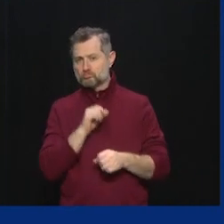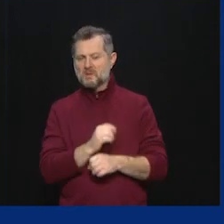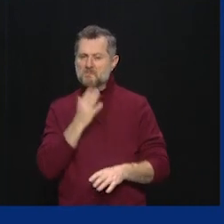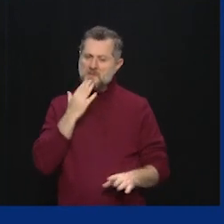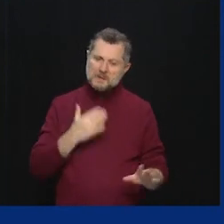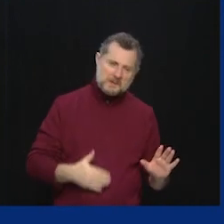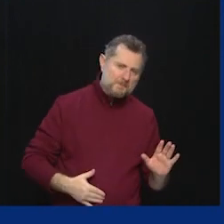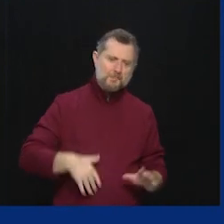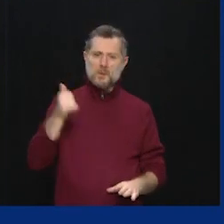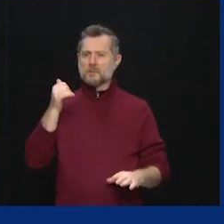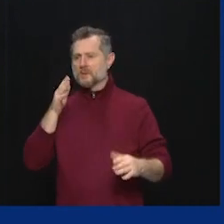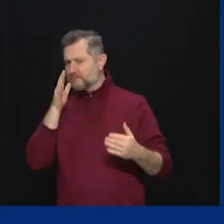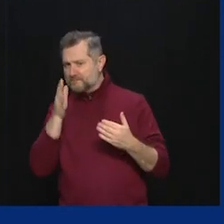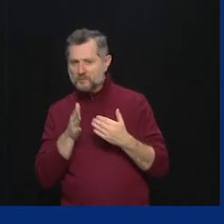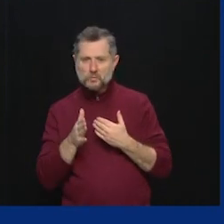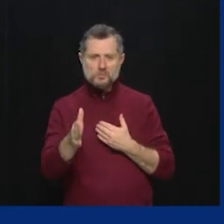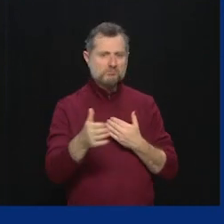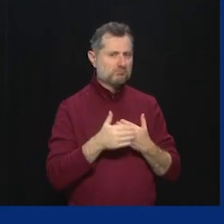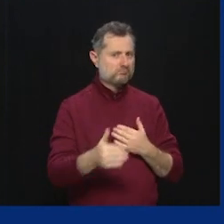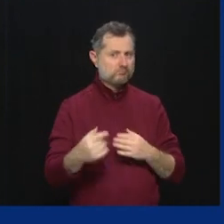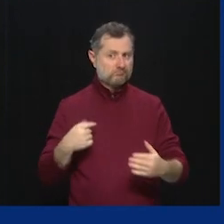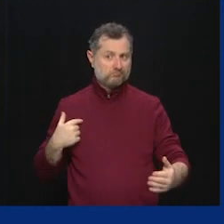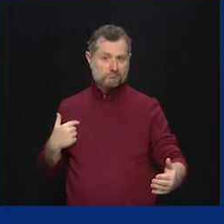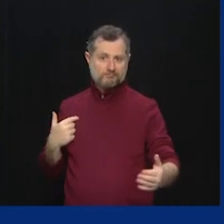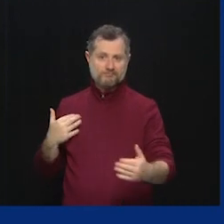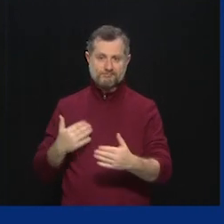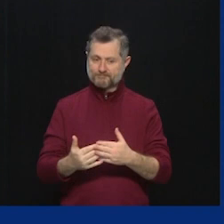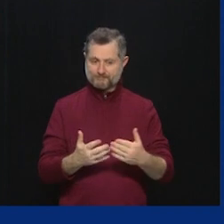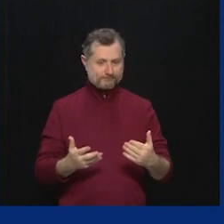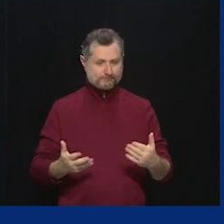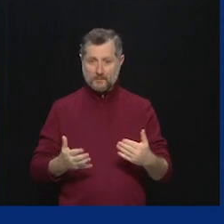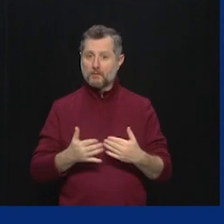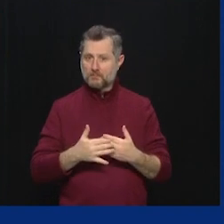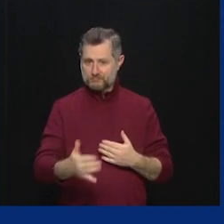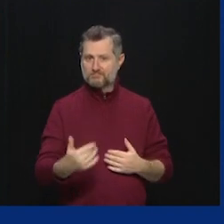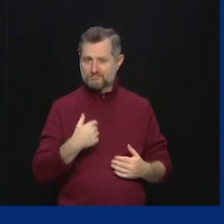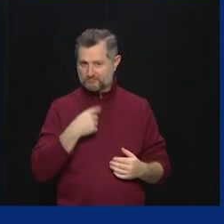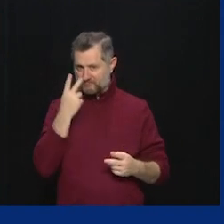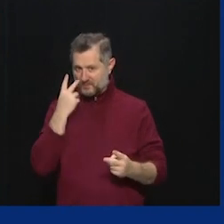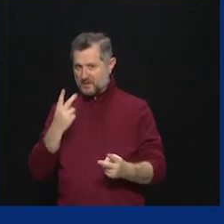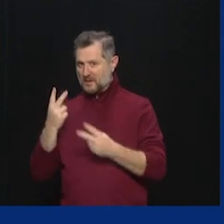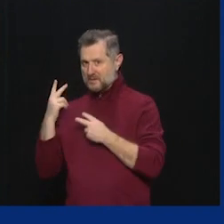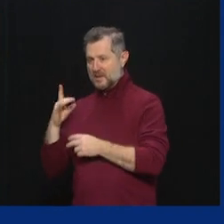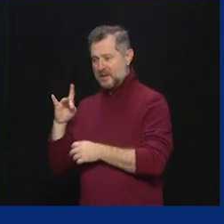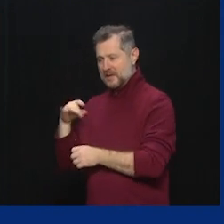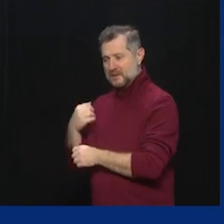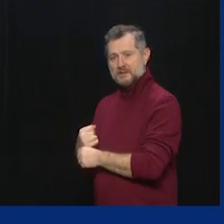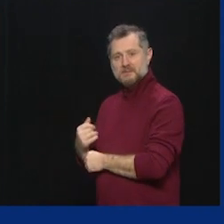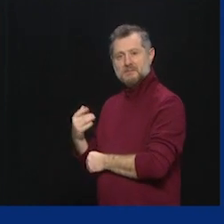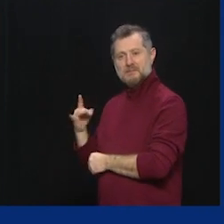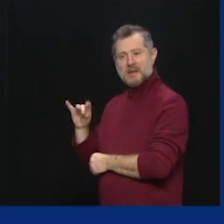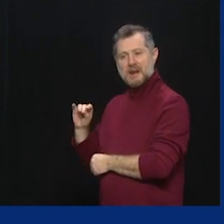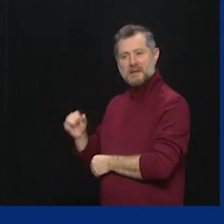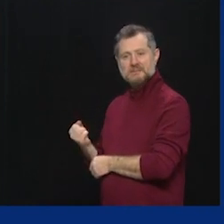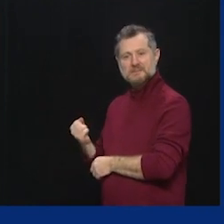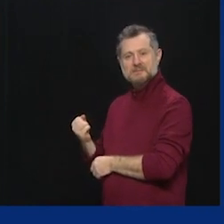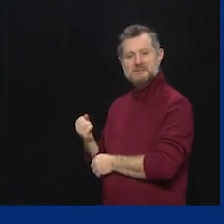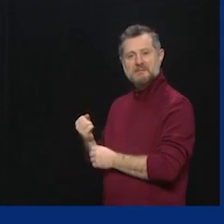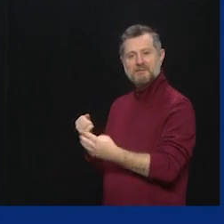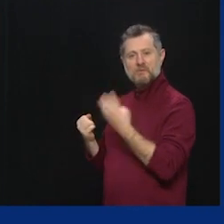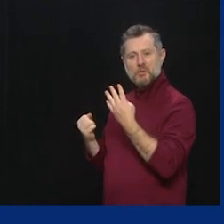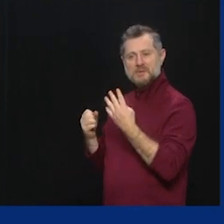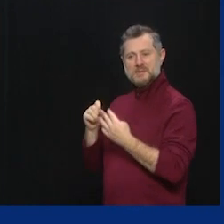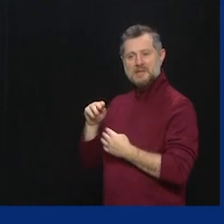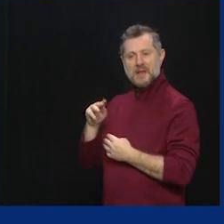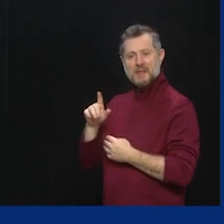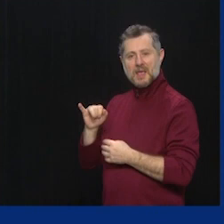never been brighter, and it harkens back to the 80s when there were 4 Stanley Cups won in a row. This